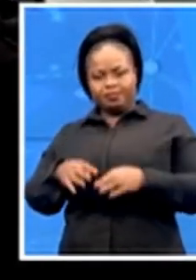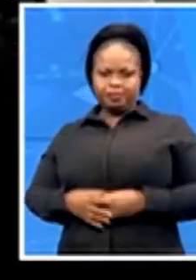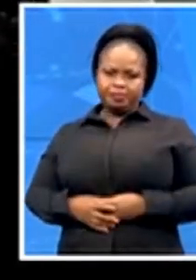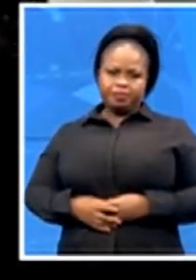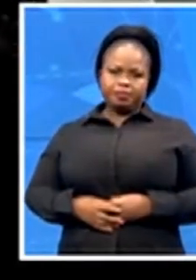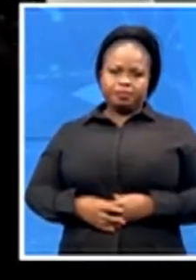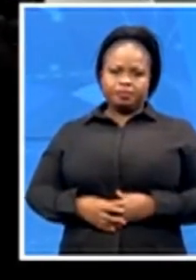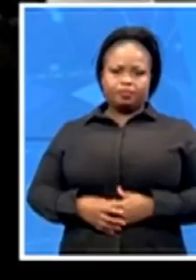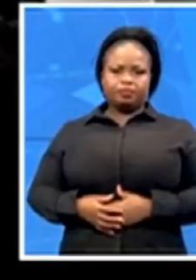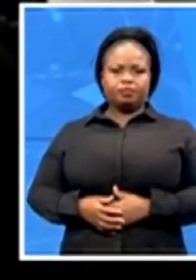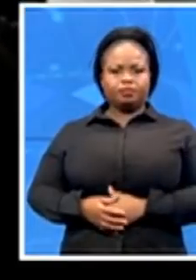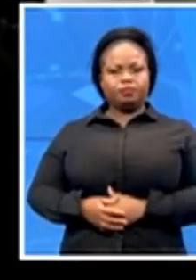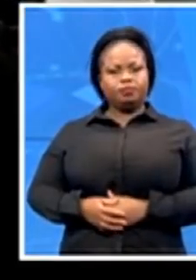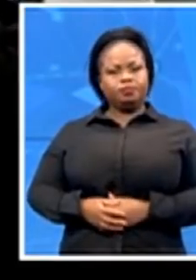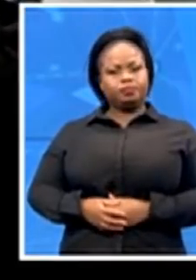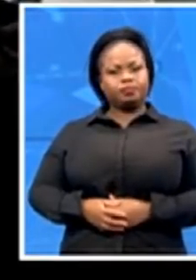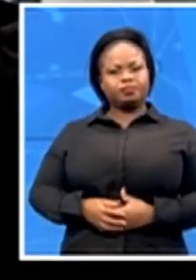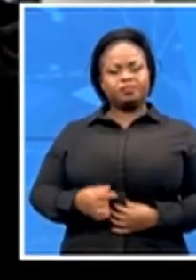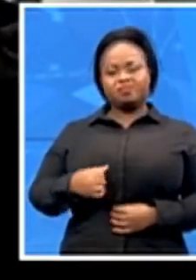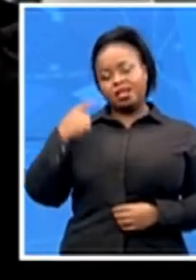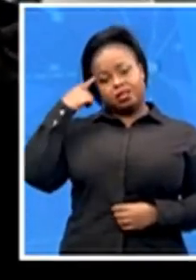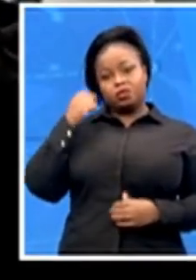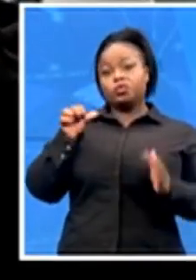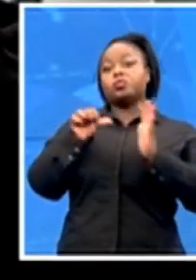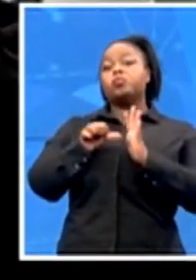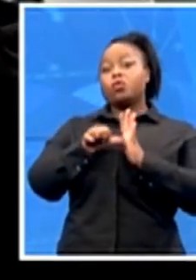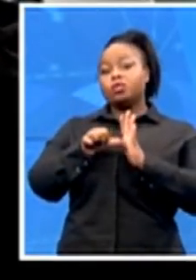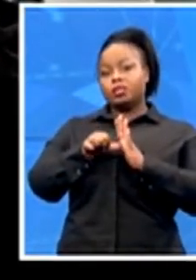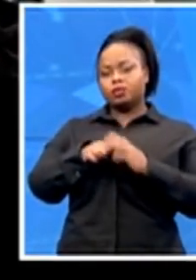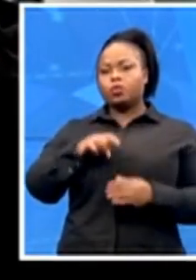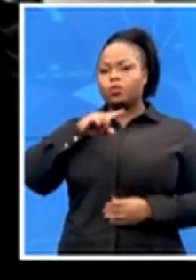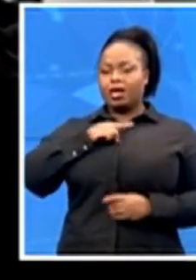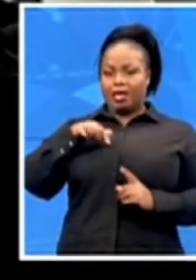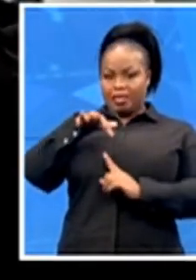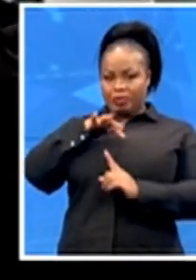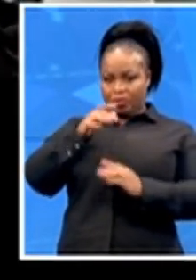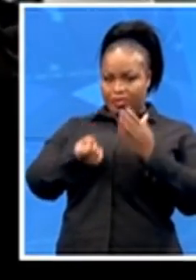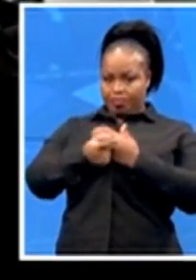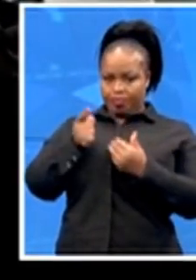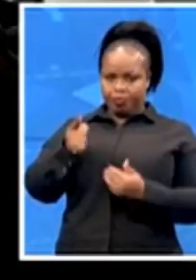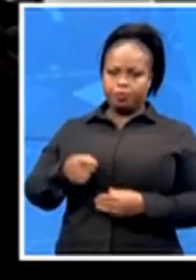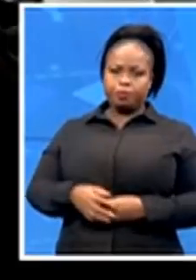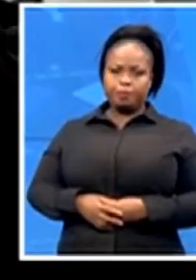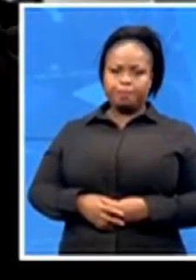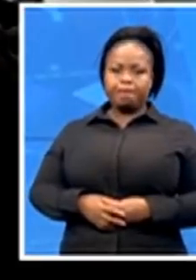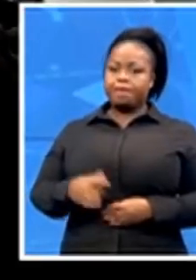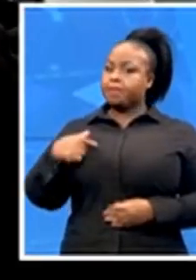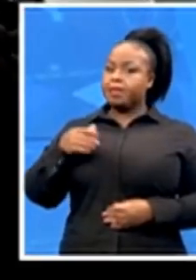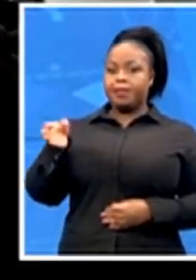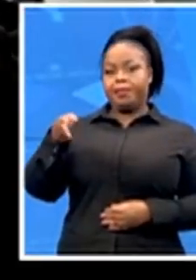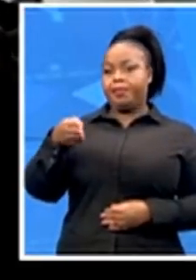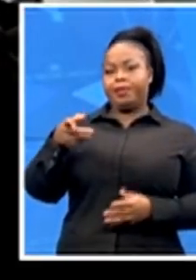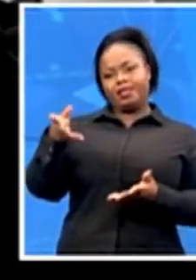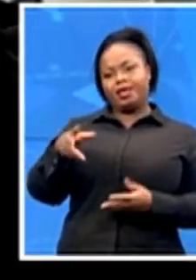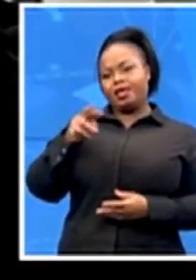that was very important given the situation on the ground. I wasn't there in Nkandla, but I would believe that the situation was a bit too